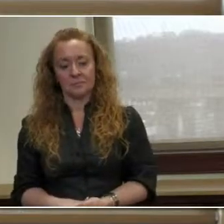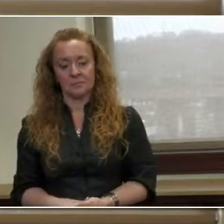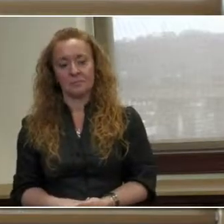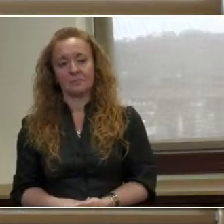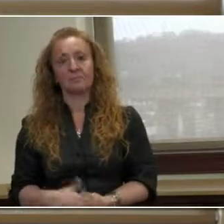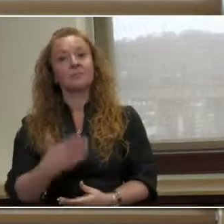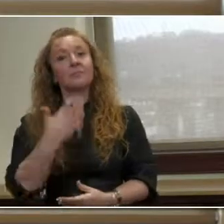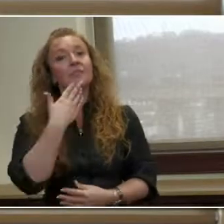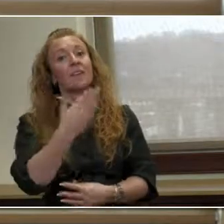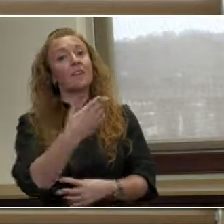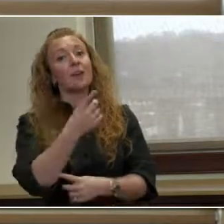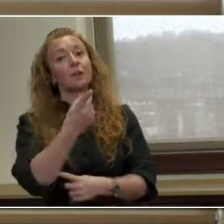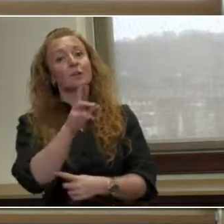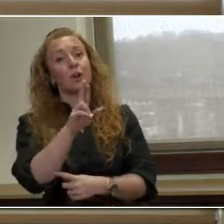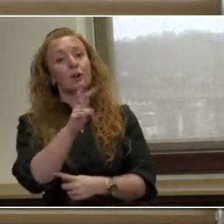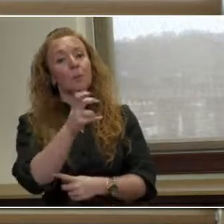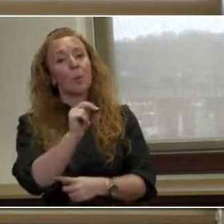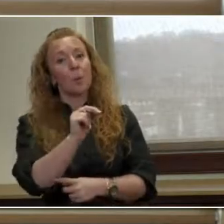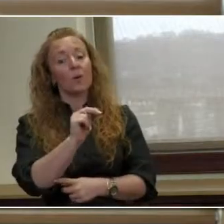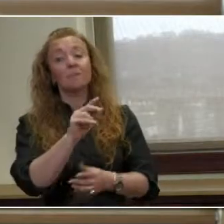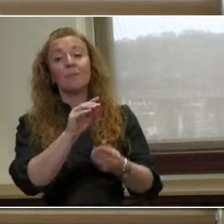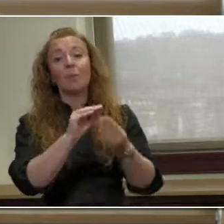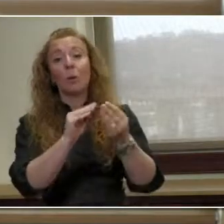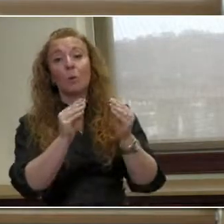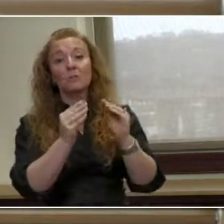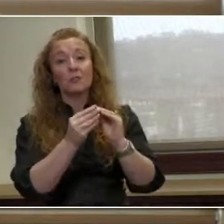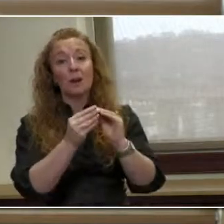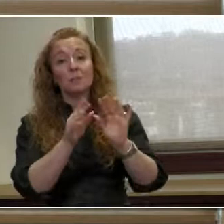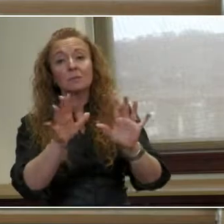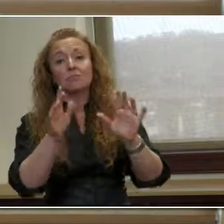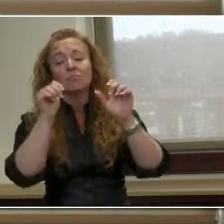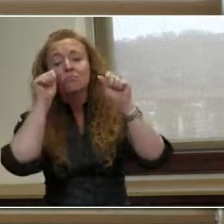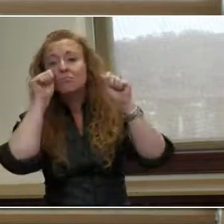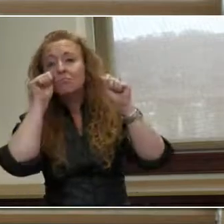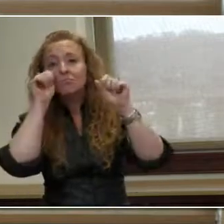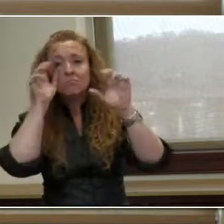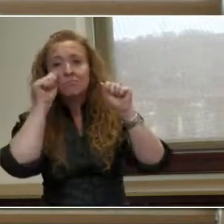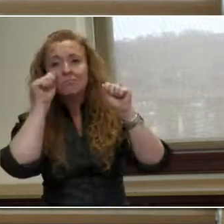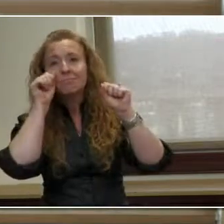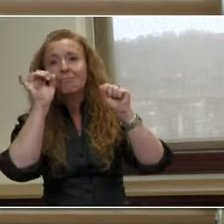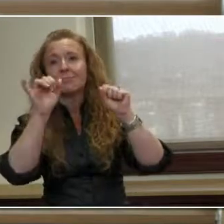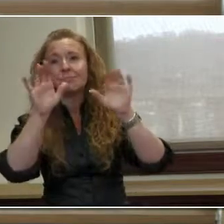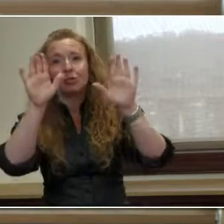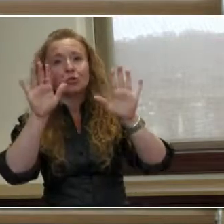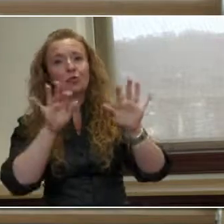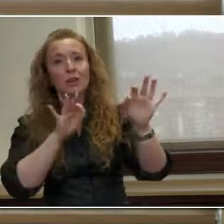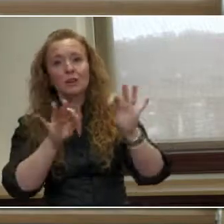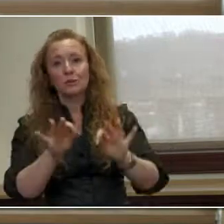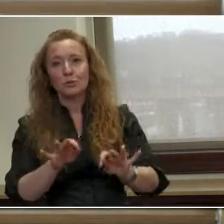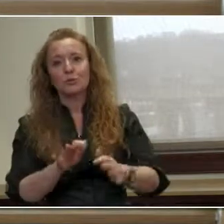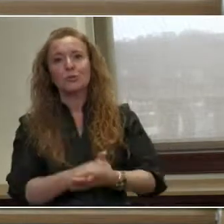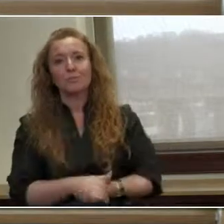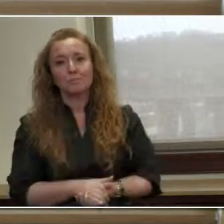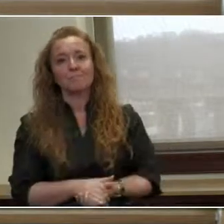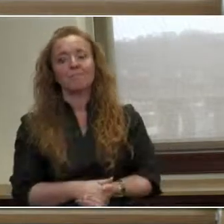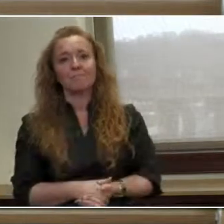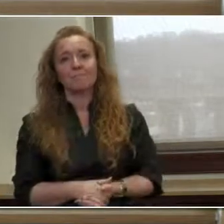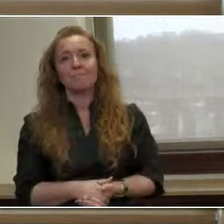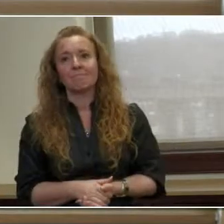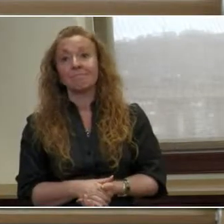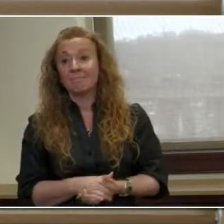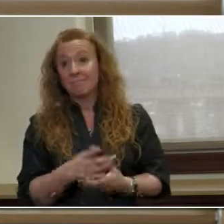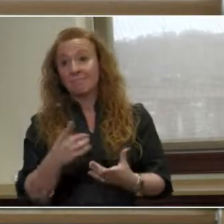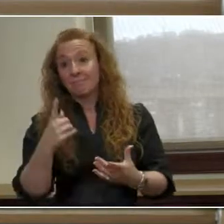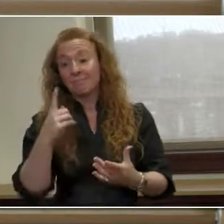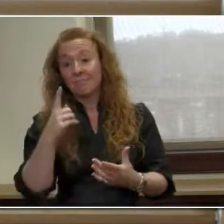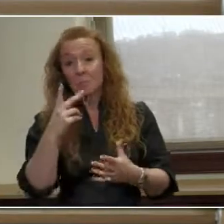Well, thank you, Dr. Bogan, and those numbers are absolutely eye-popping. I think it's a great description of that, to know both when it